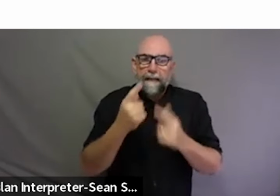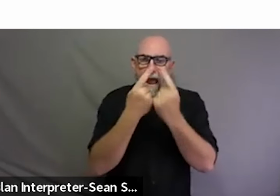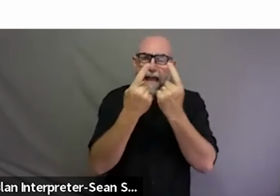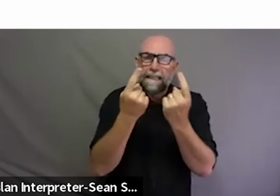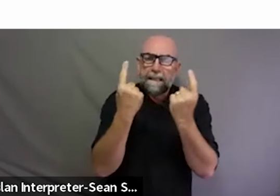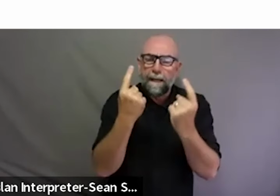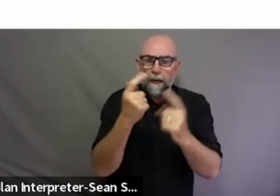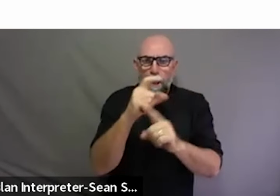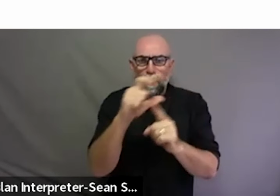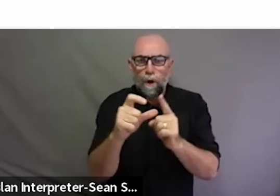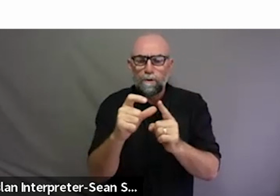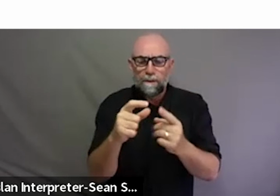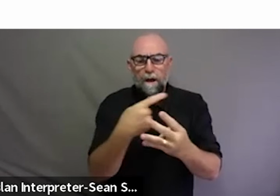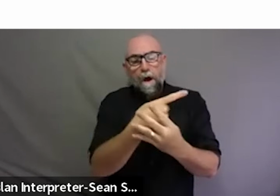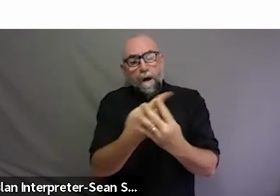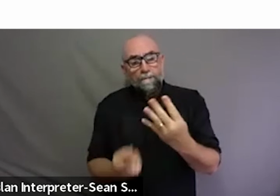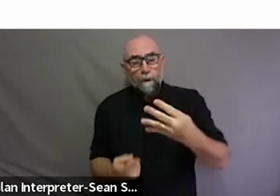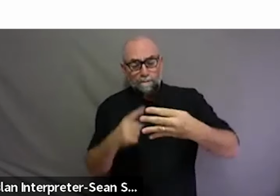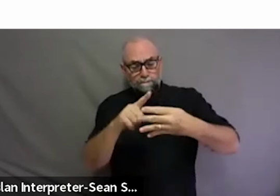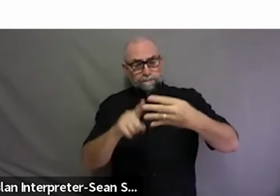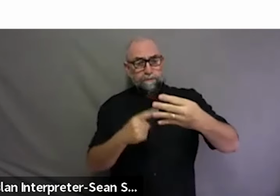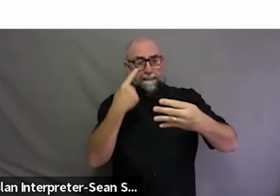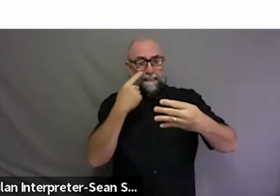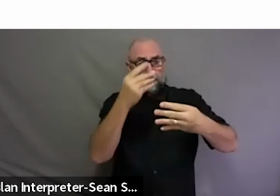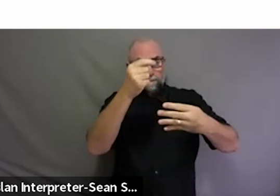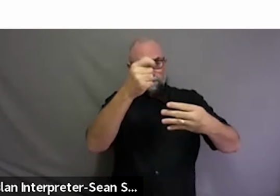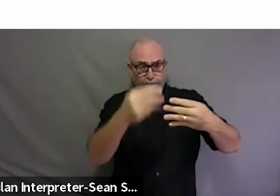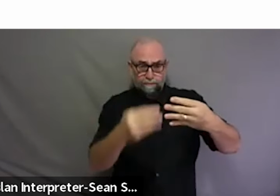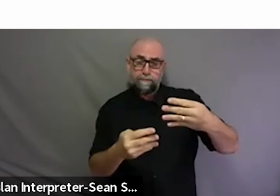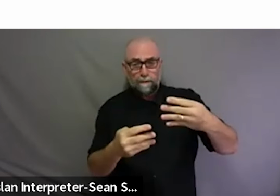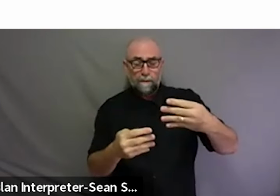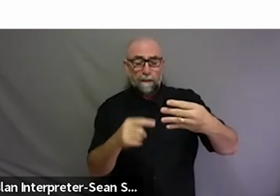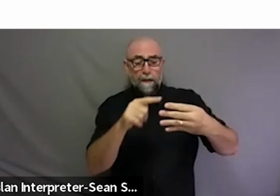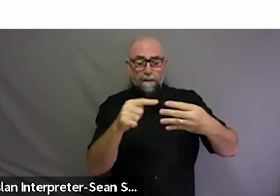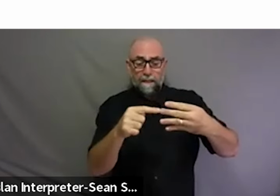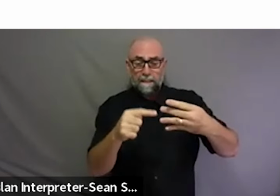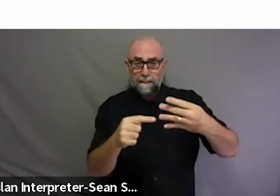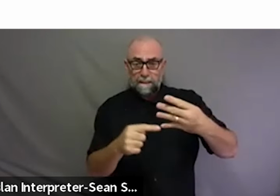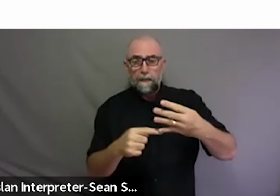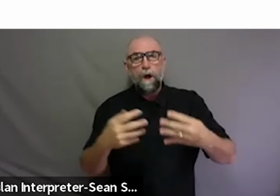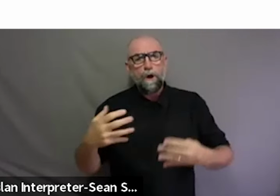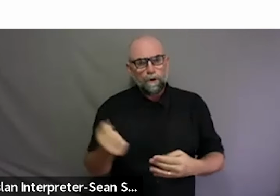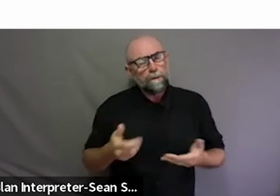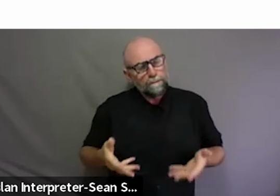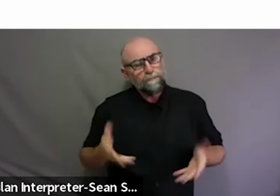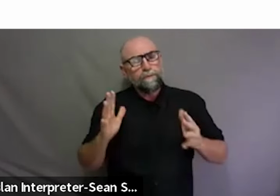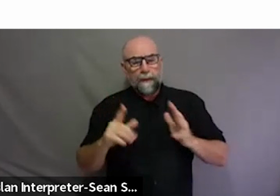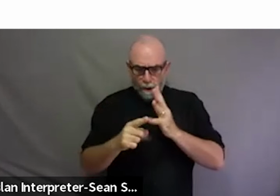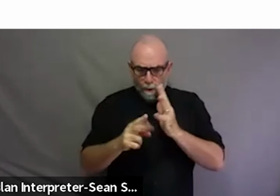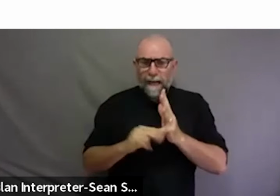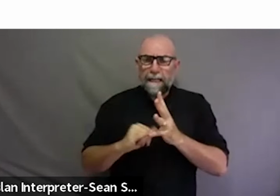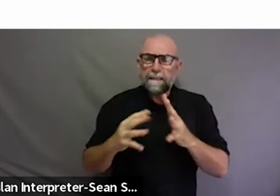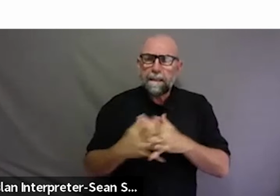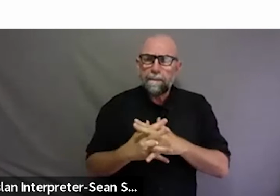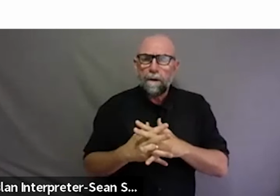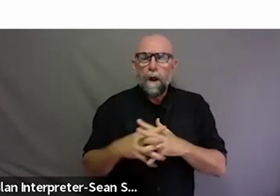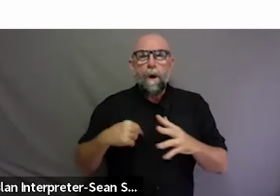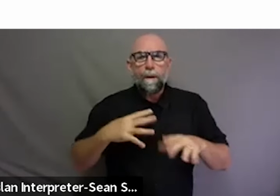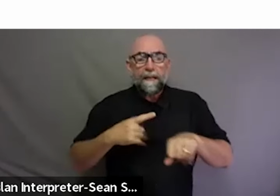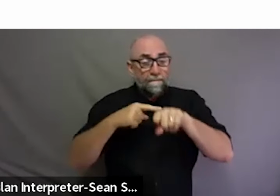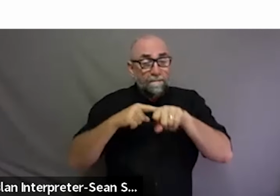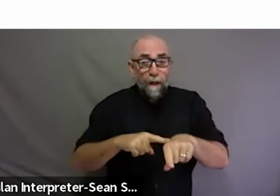those recommendations were further grouped into actions that could or should be taken at UNSW at the systemic level,